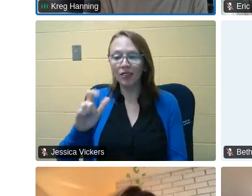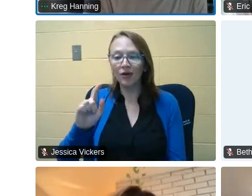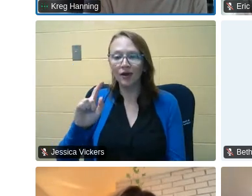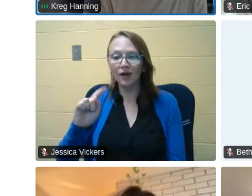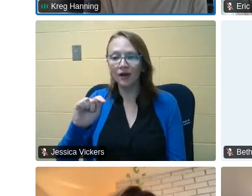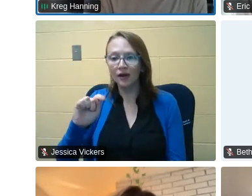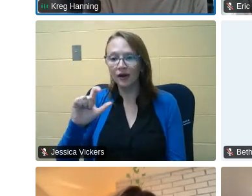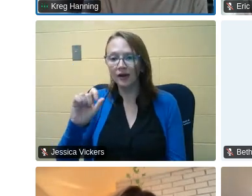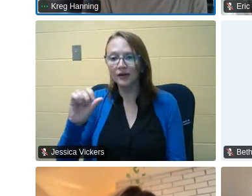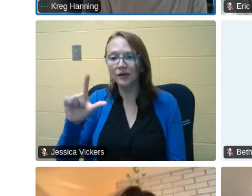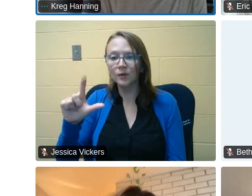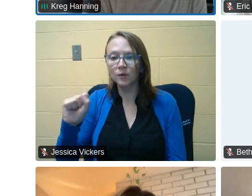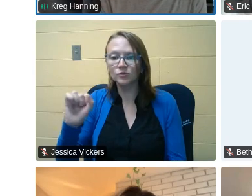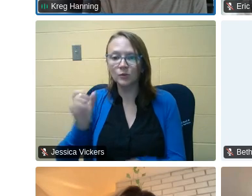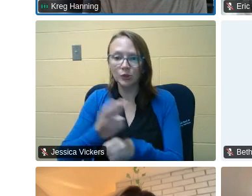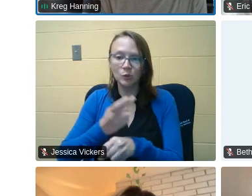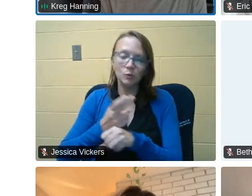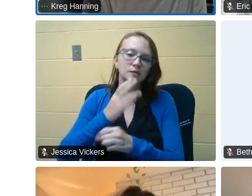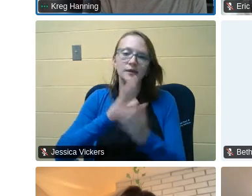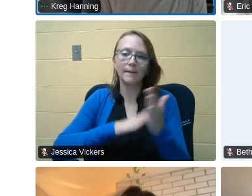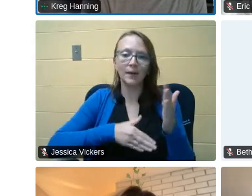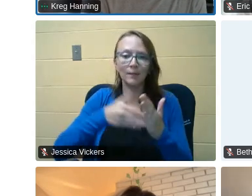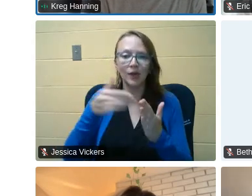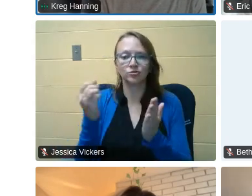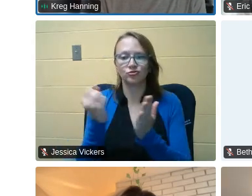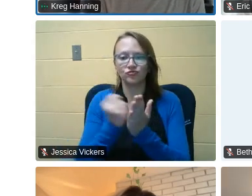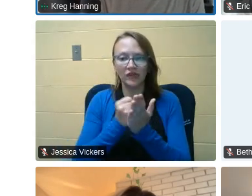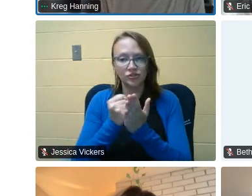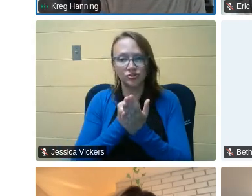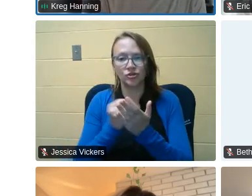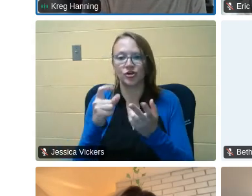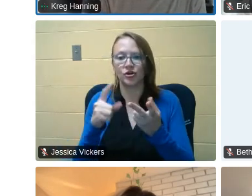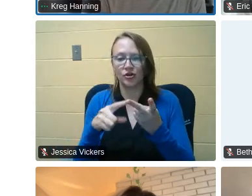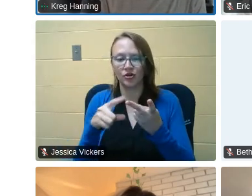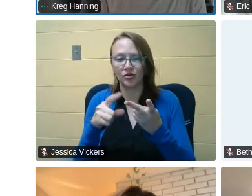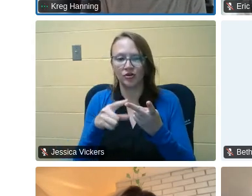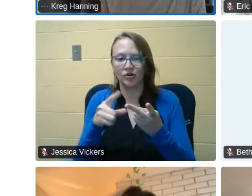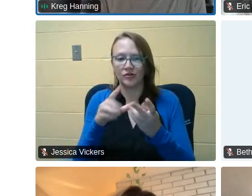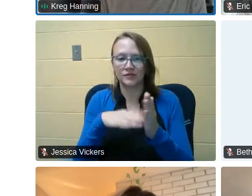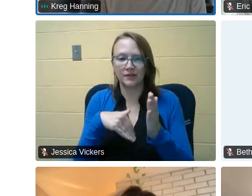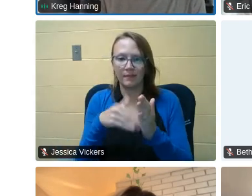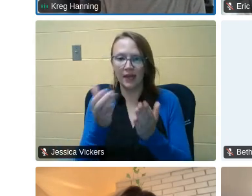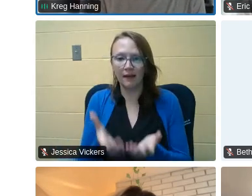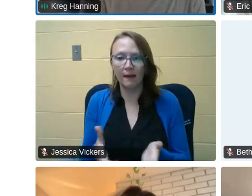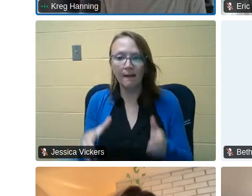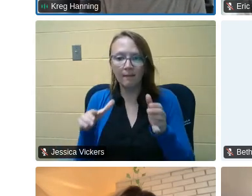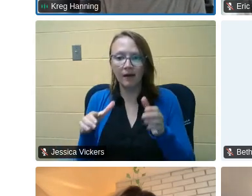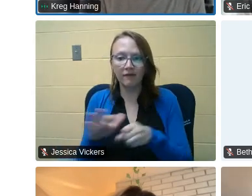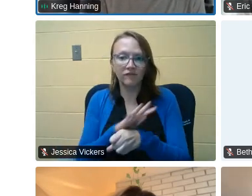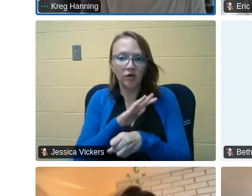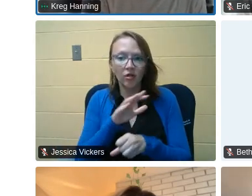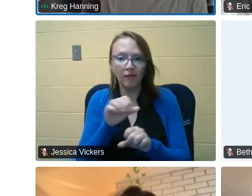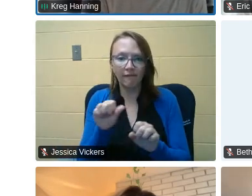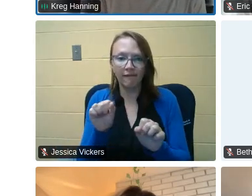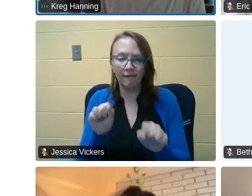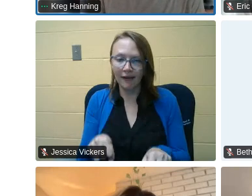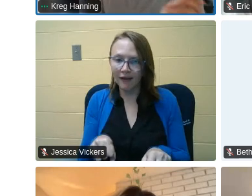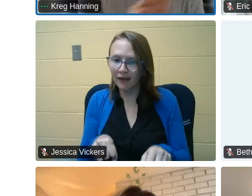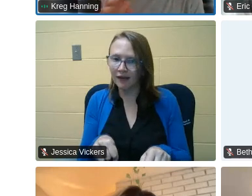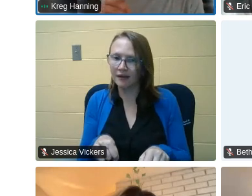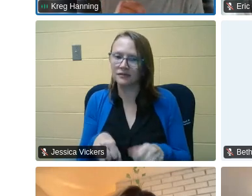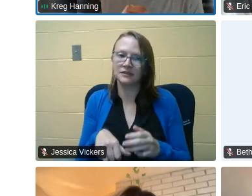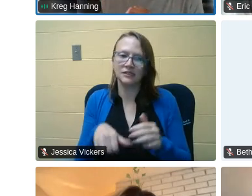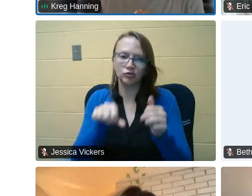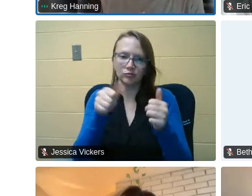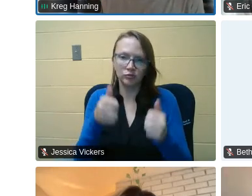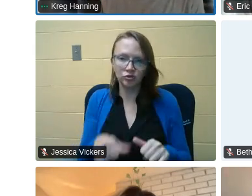I use the paintbrush. There's an eraser, paint bucket fill. There are some predefined shapes, and then there's a text